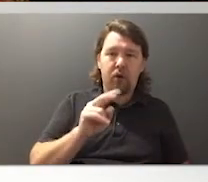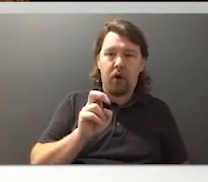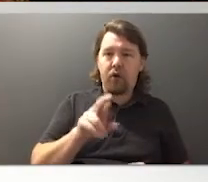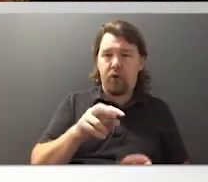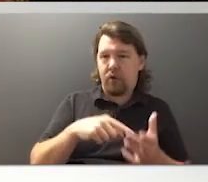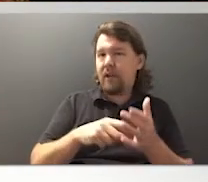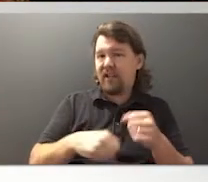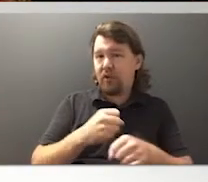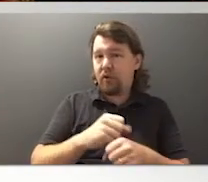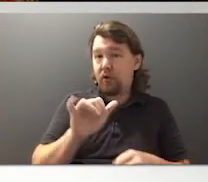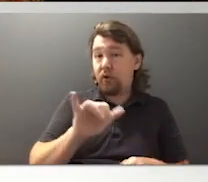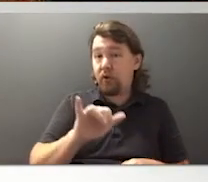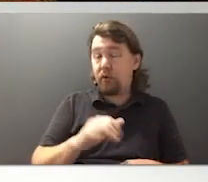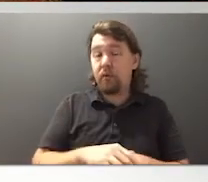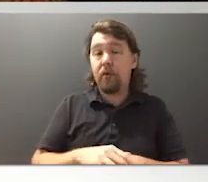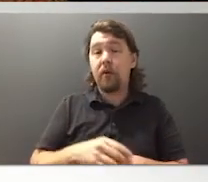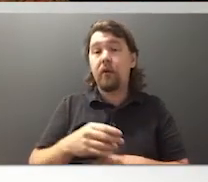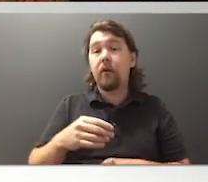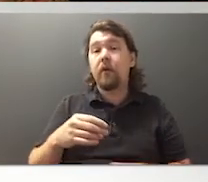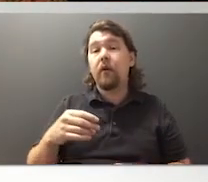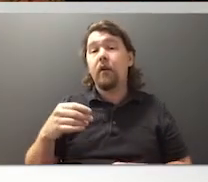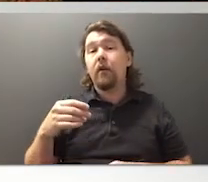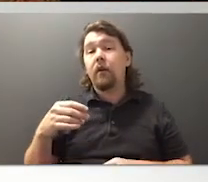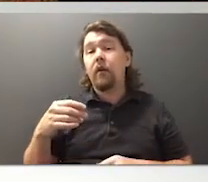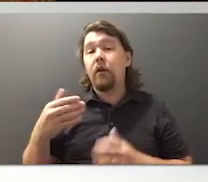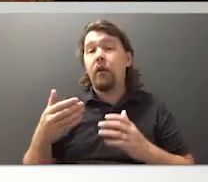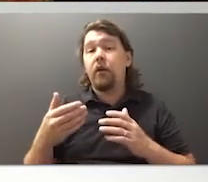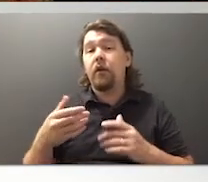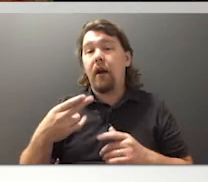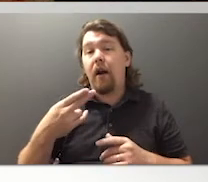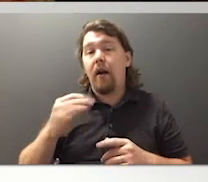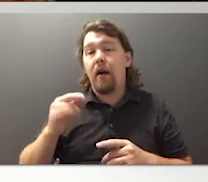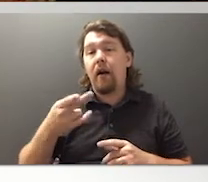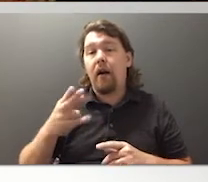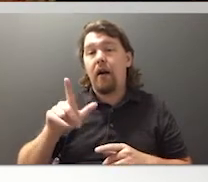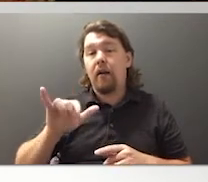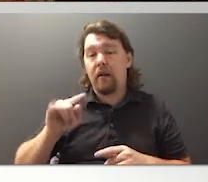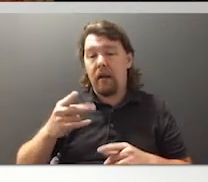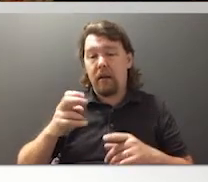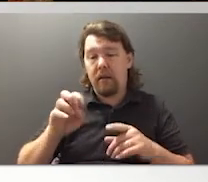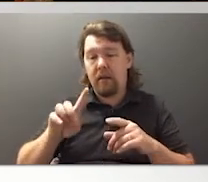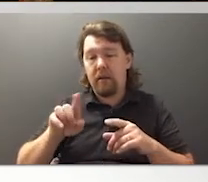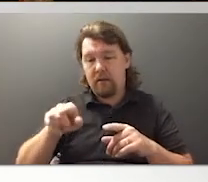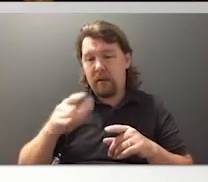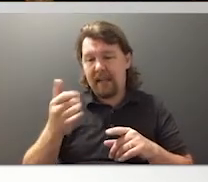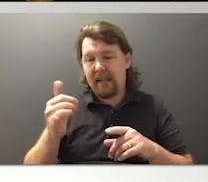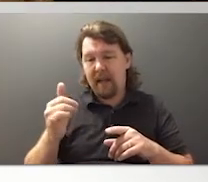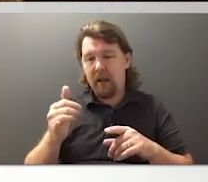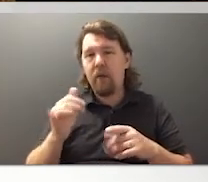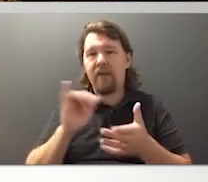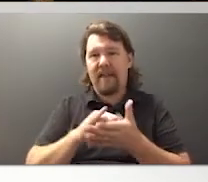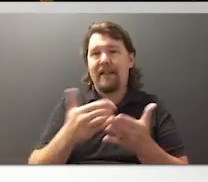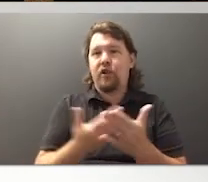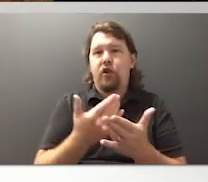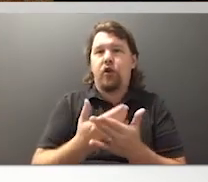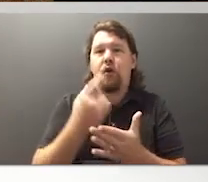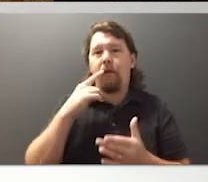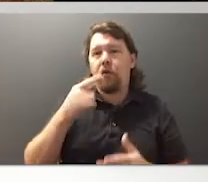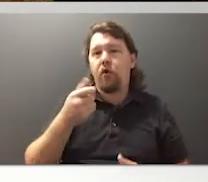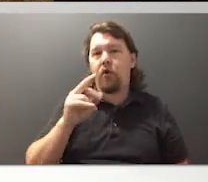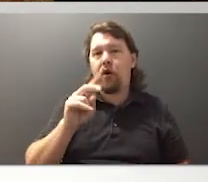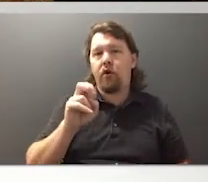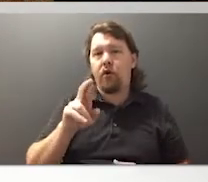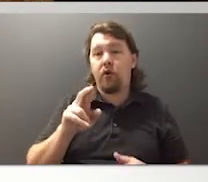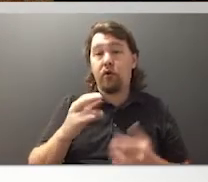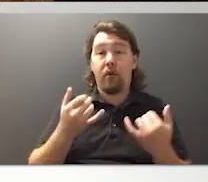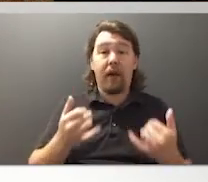highlighted diagnoses are new to Gardner. So now a child this year with a speech